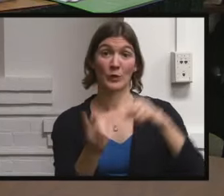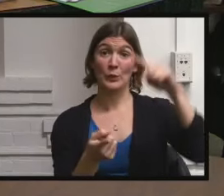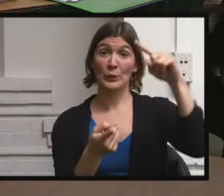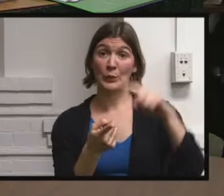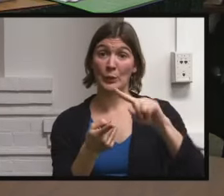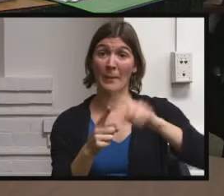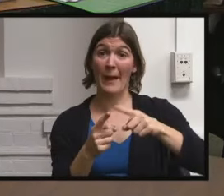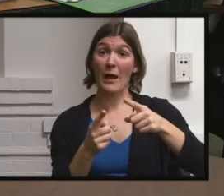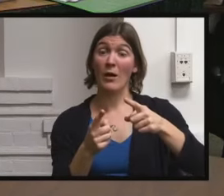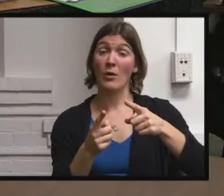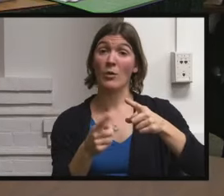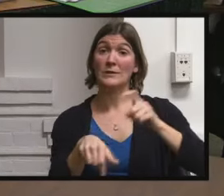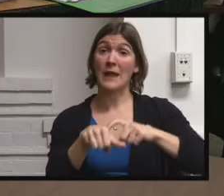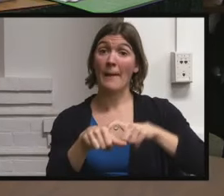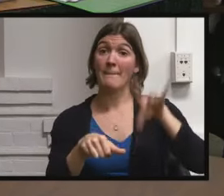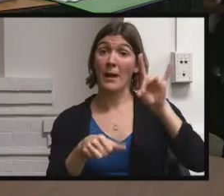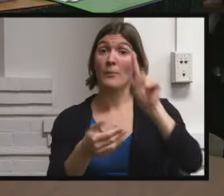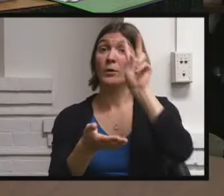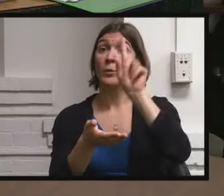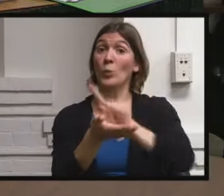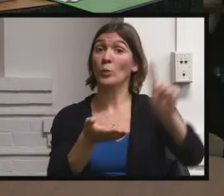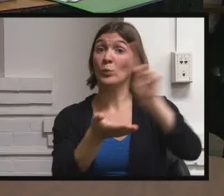reduction in the frequency of garbage pickup